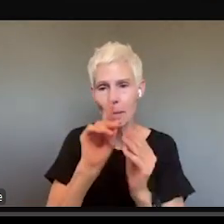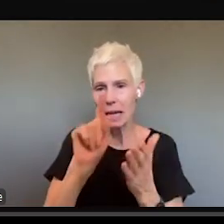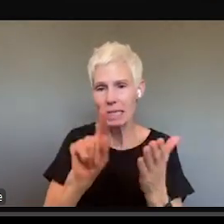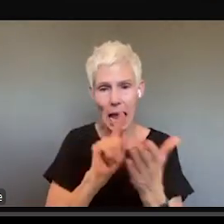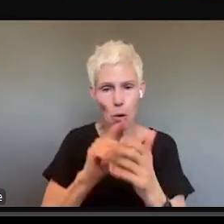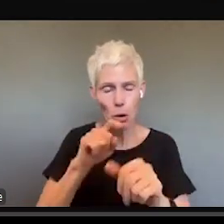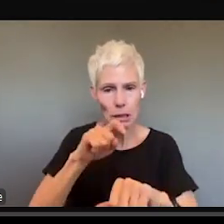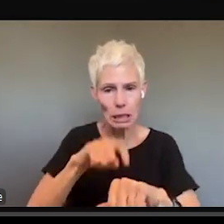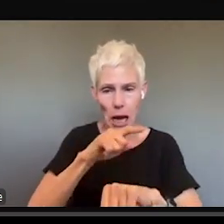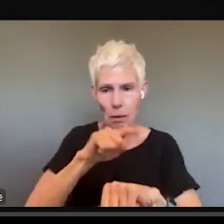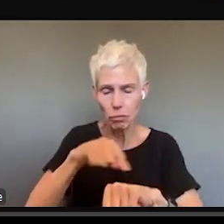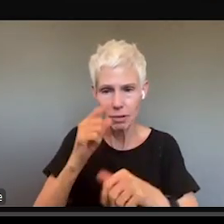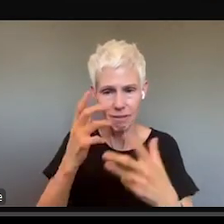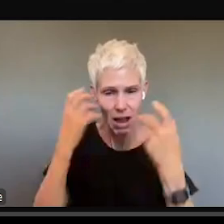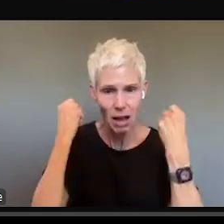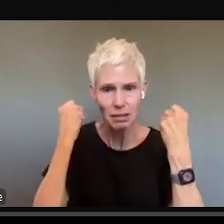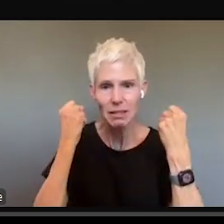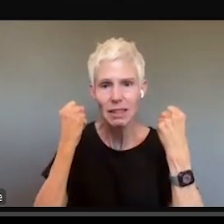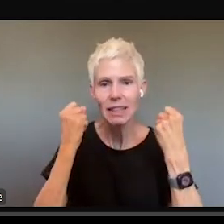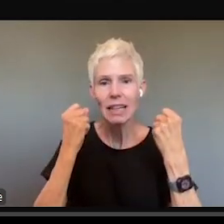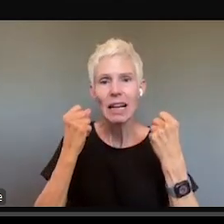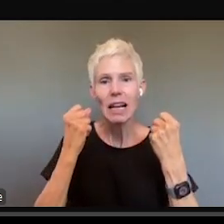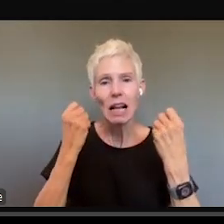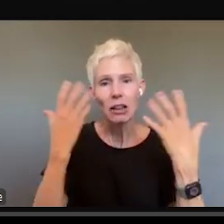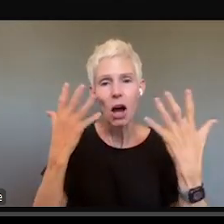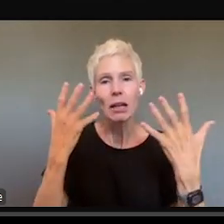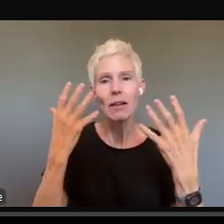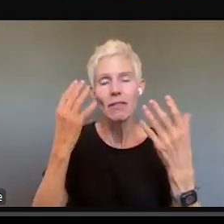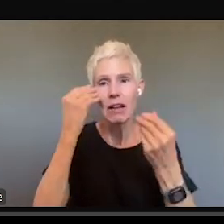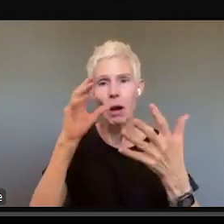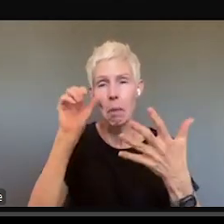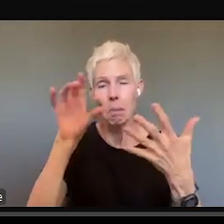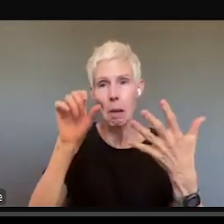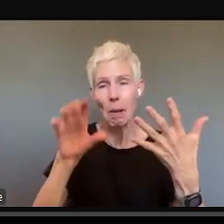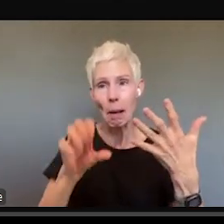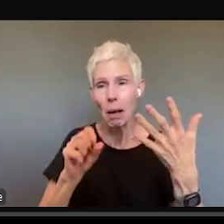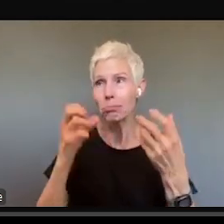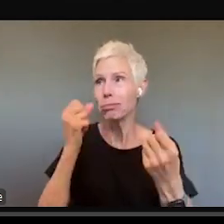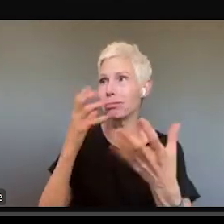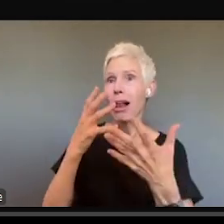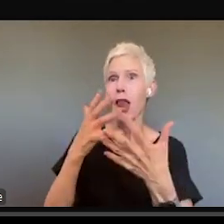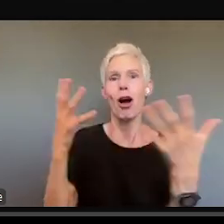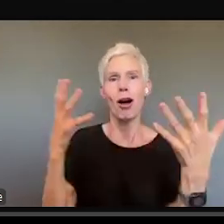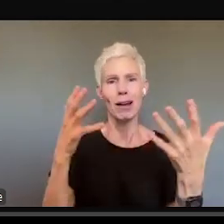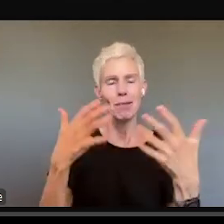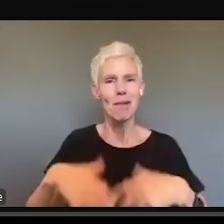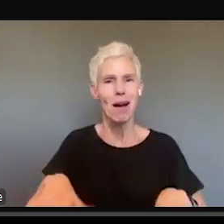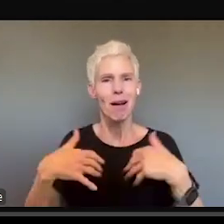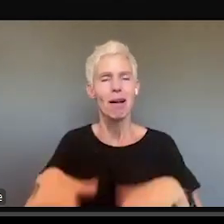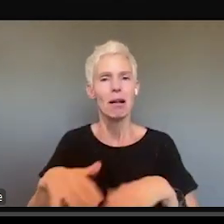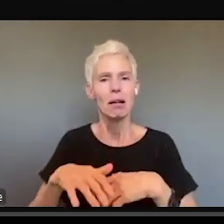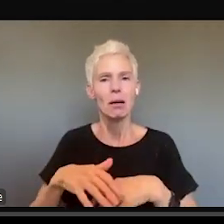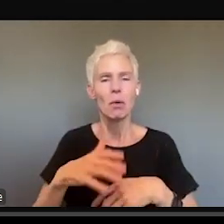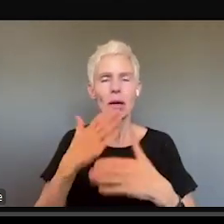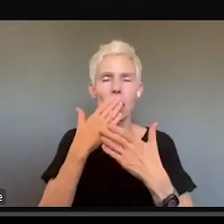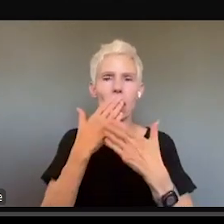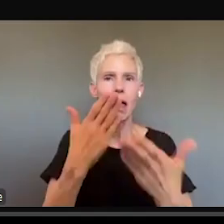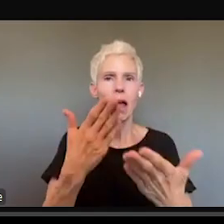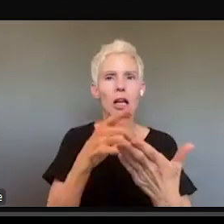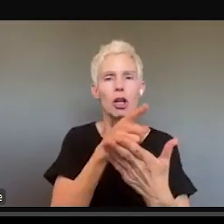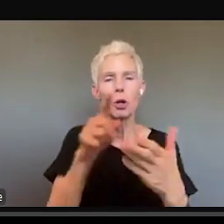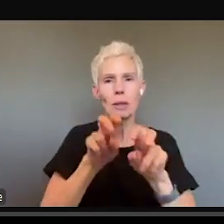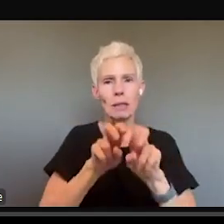hour. It's just been packed with information. I do want to just absolutely thank the